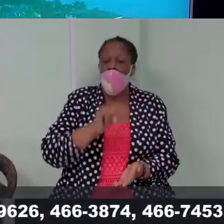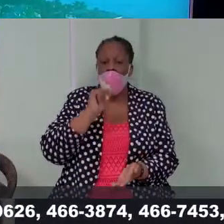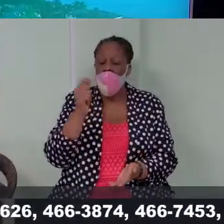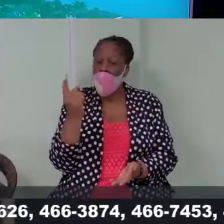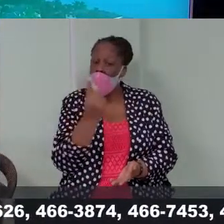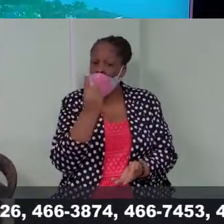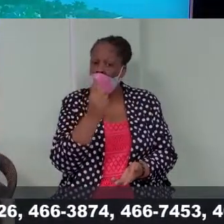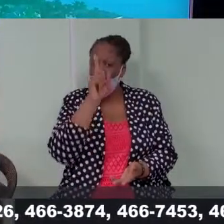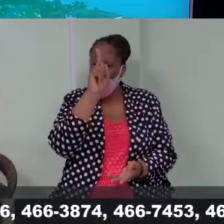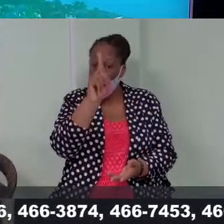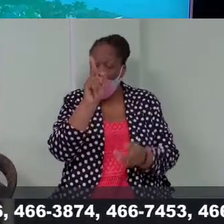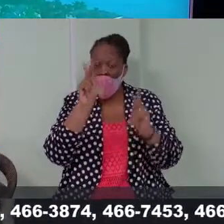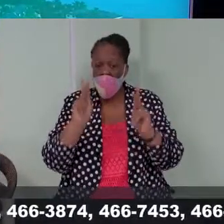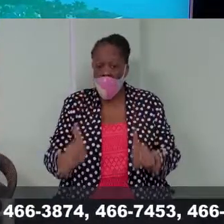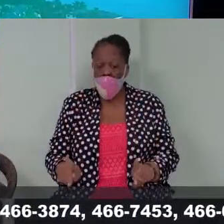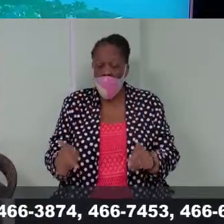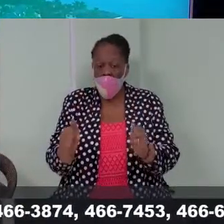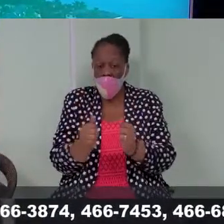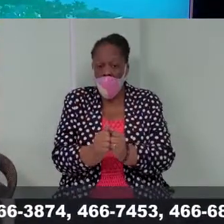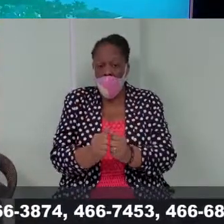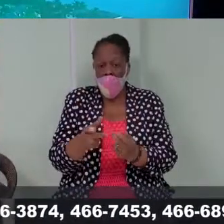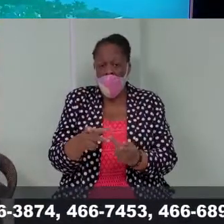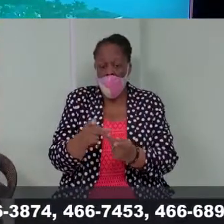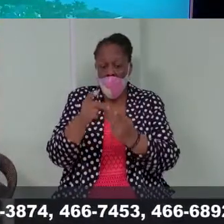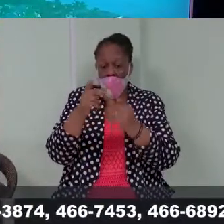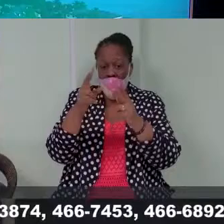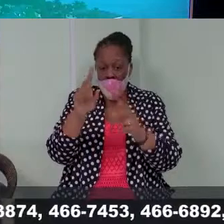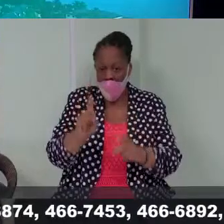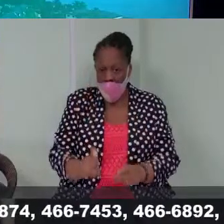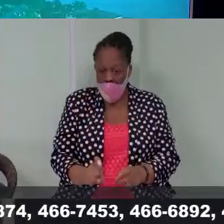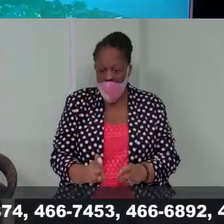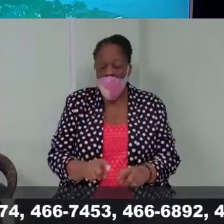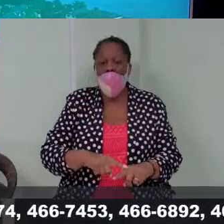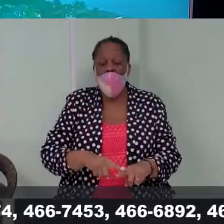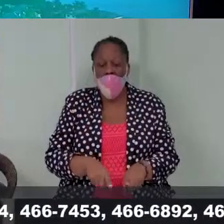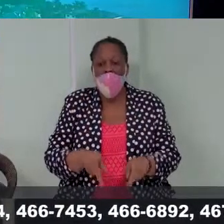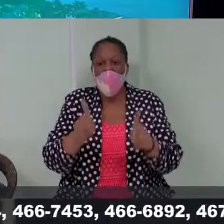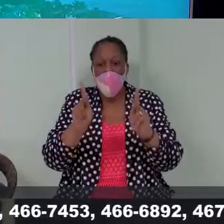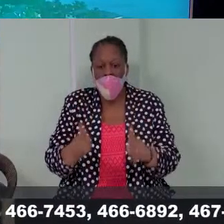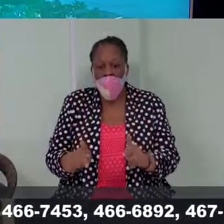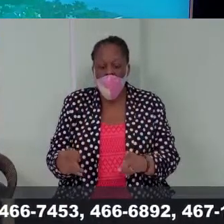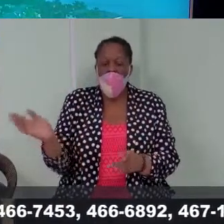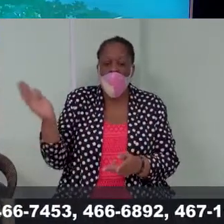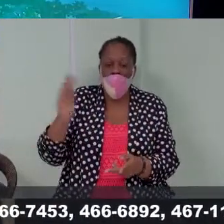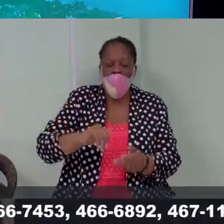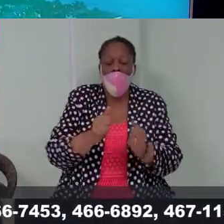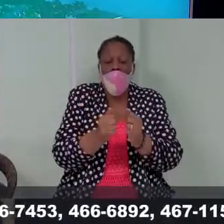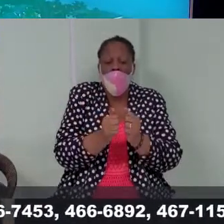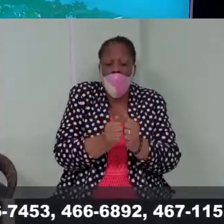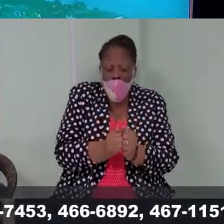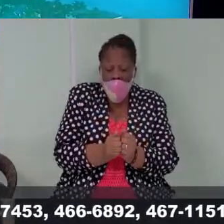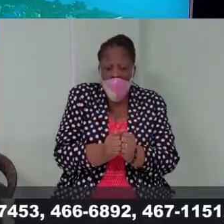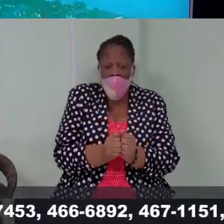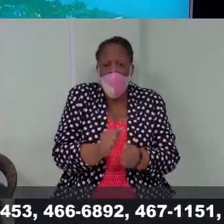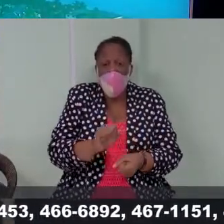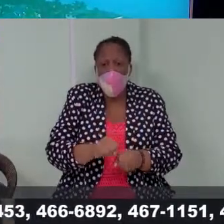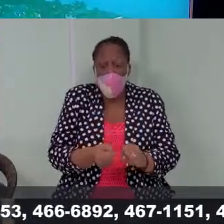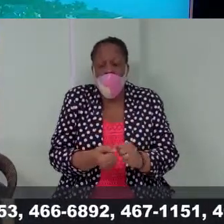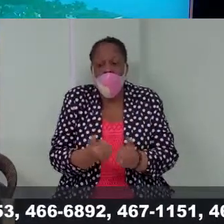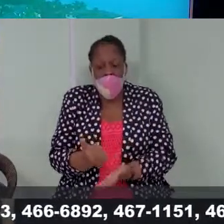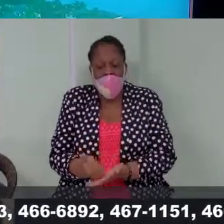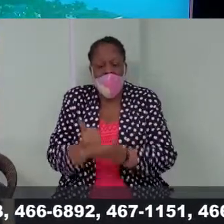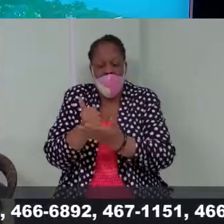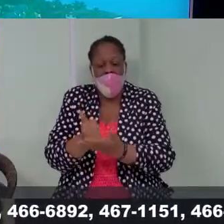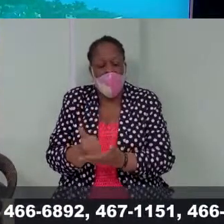CMO.gov.kn so that special arrangements can be made upon arrival, throughout the check-in process, and